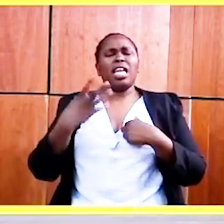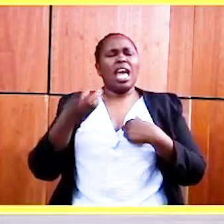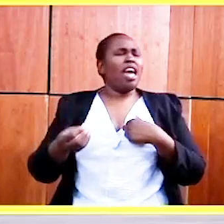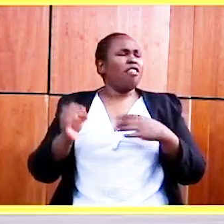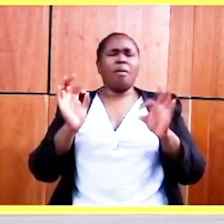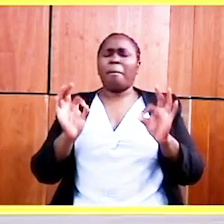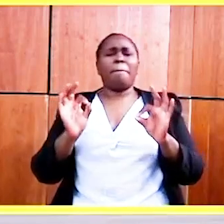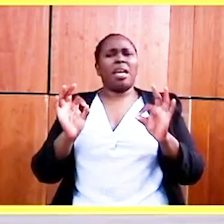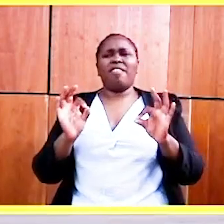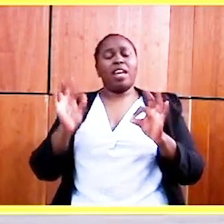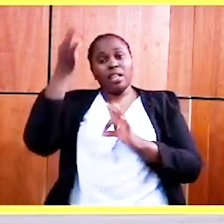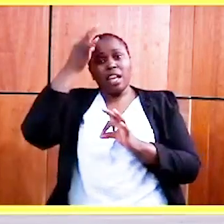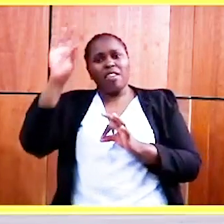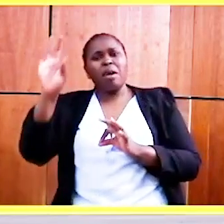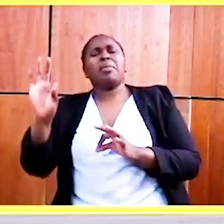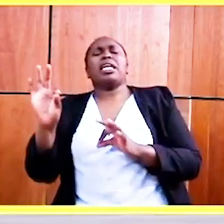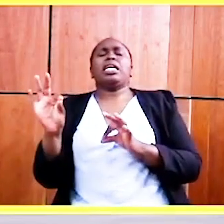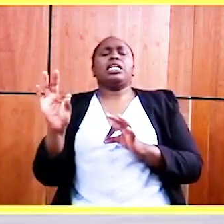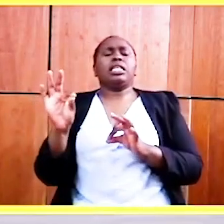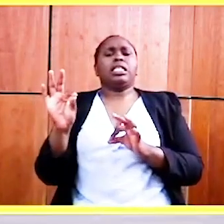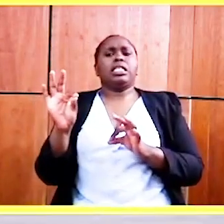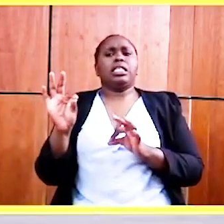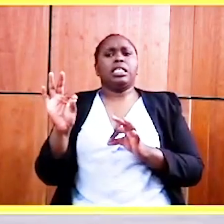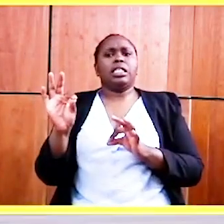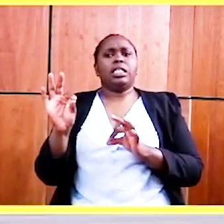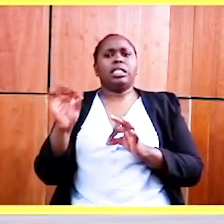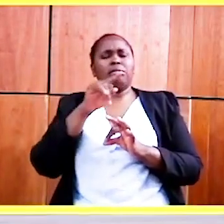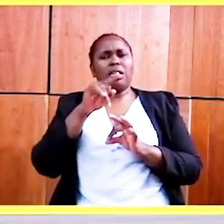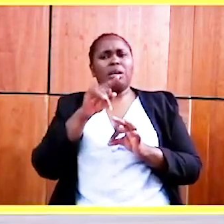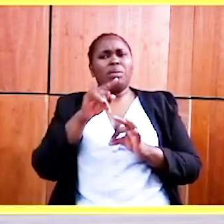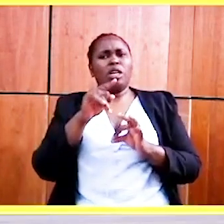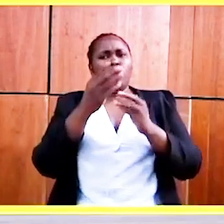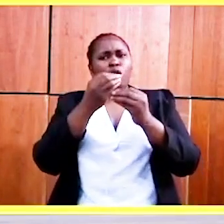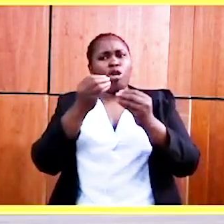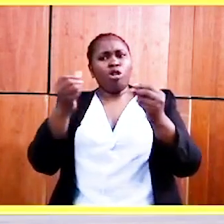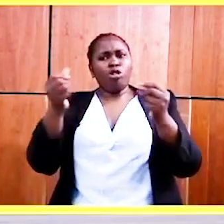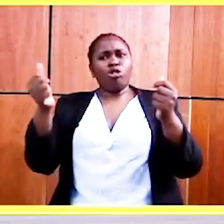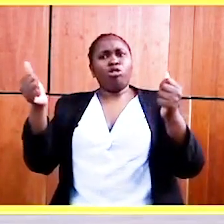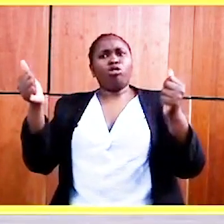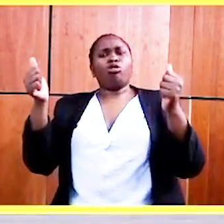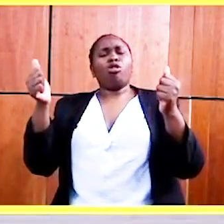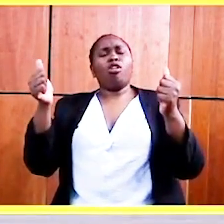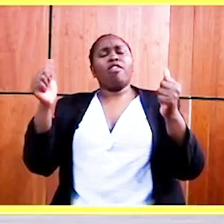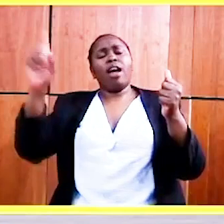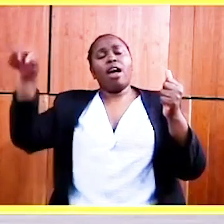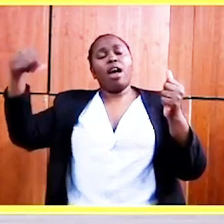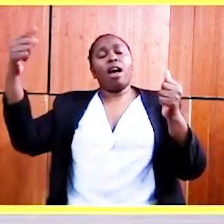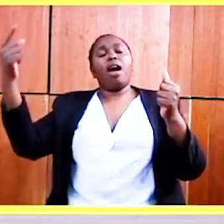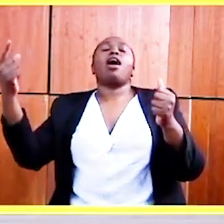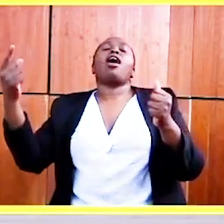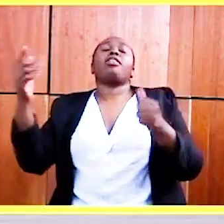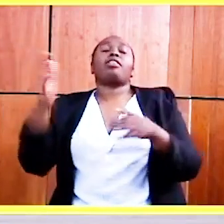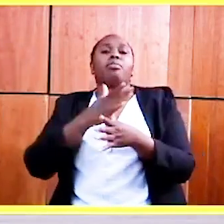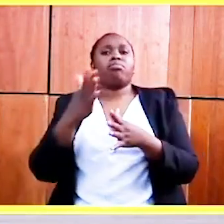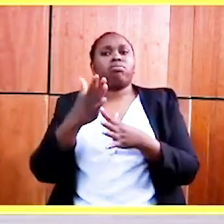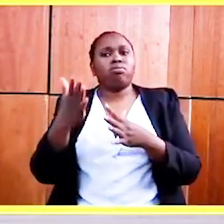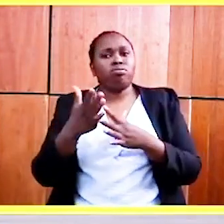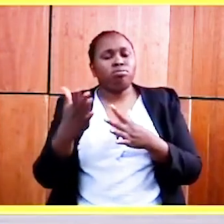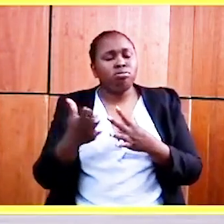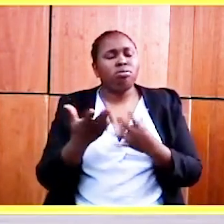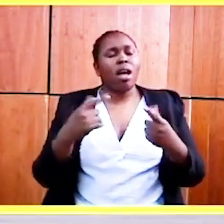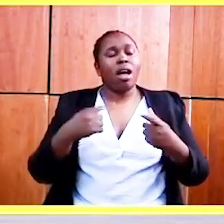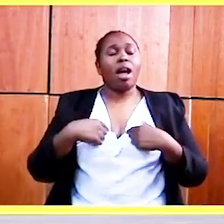capable state that is well geared to address the other two key priorities that we have set ourselves as